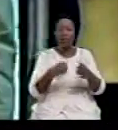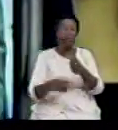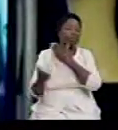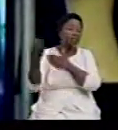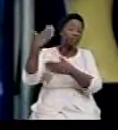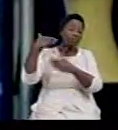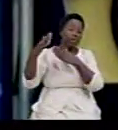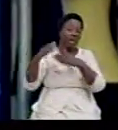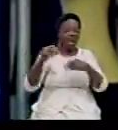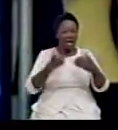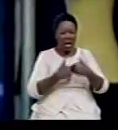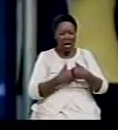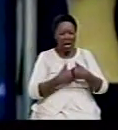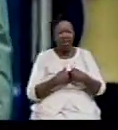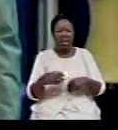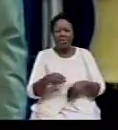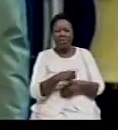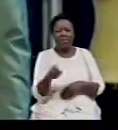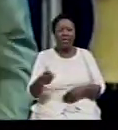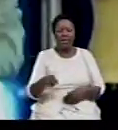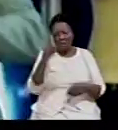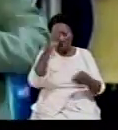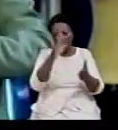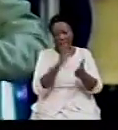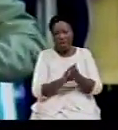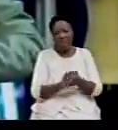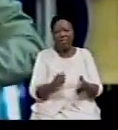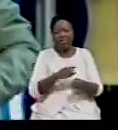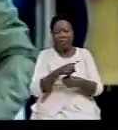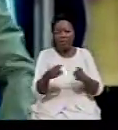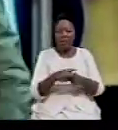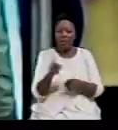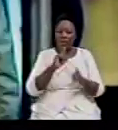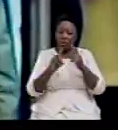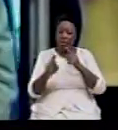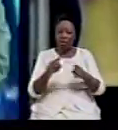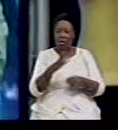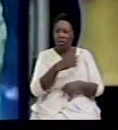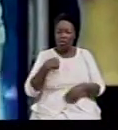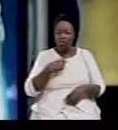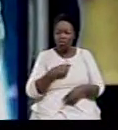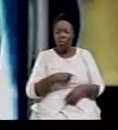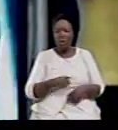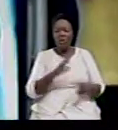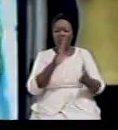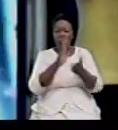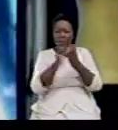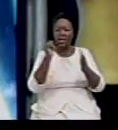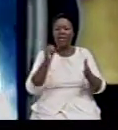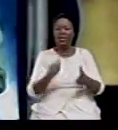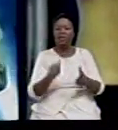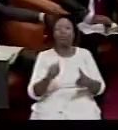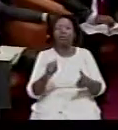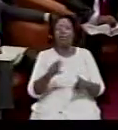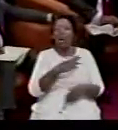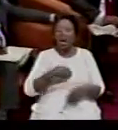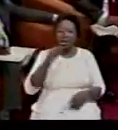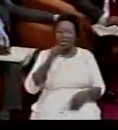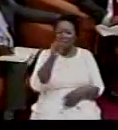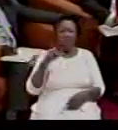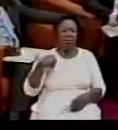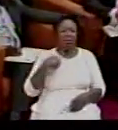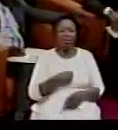They believed, therefore they spoke. We believe, and therefore we speak. Look